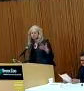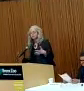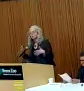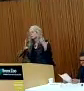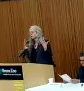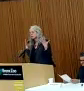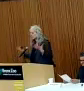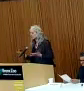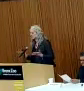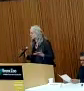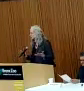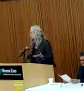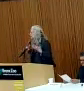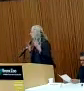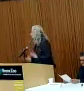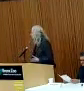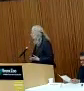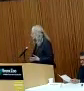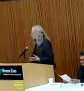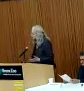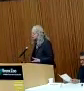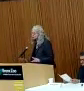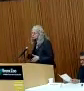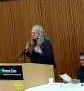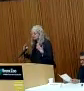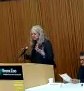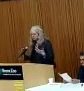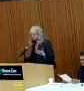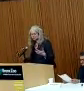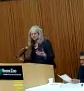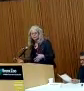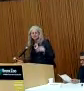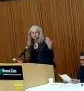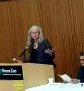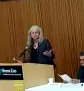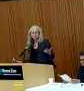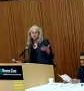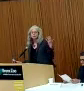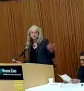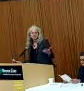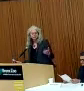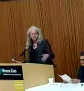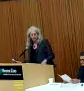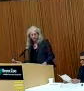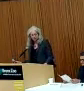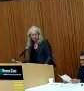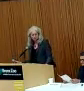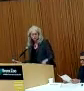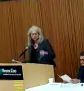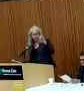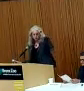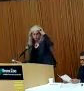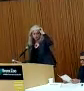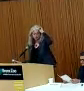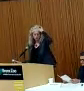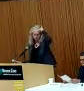partner with you whether it's on an enforcement matter a Community Education you know event or some some other idea you have um we